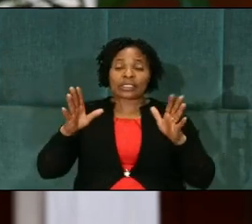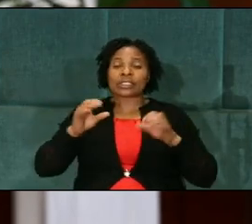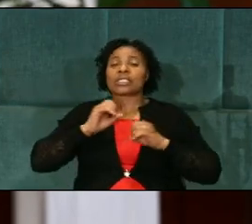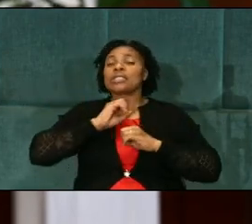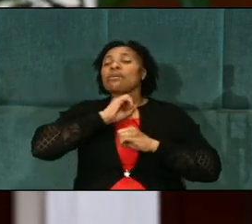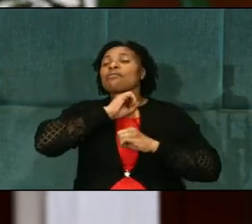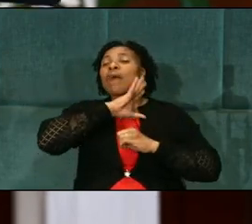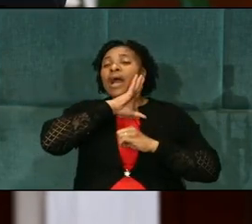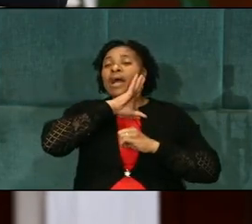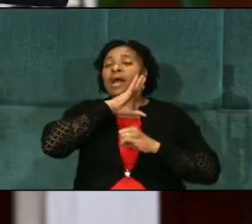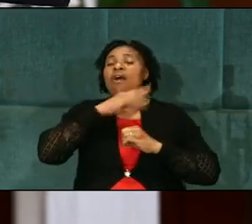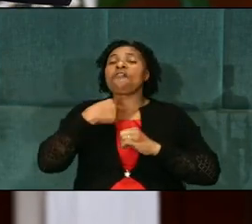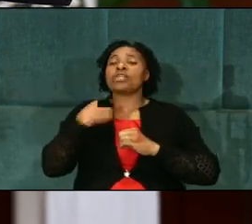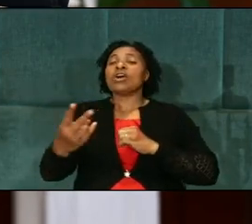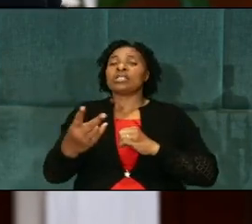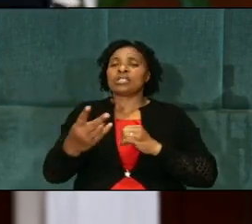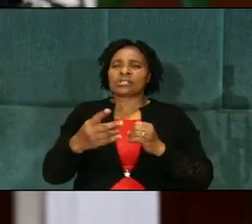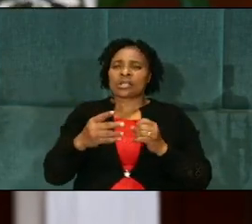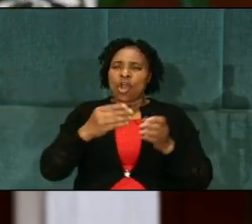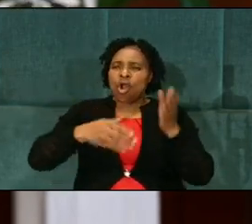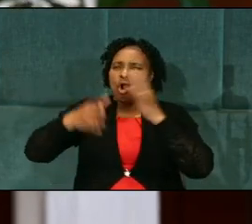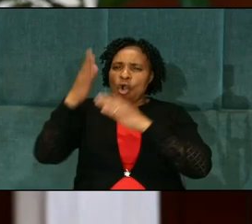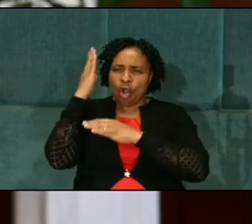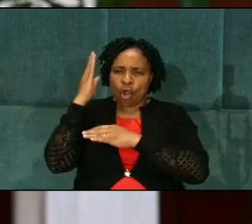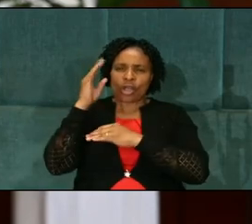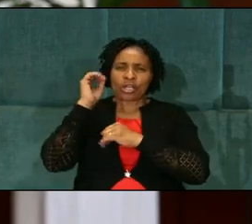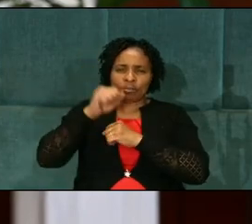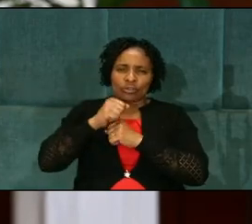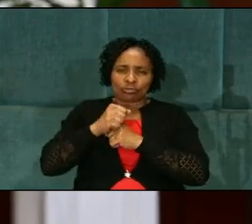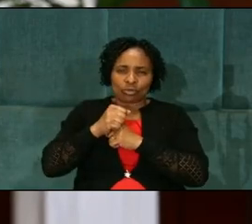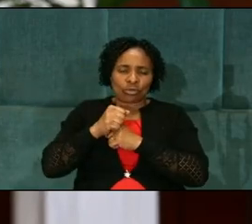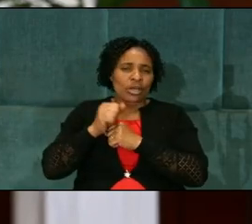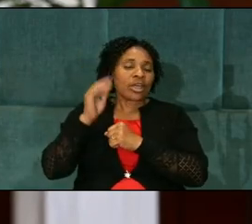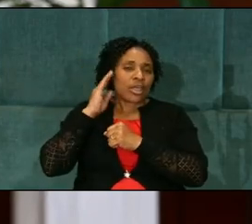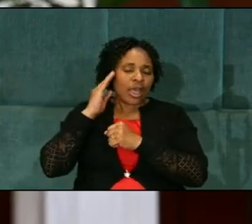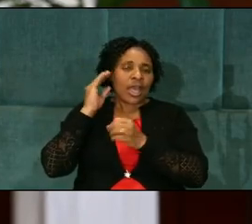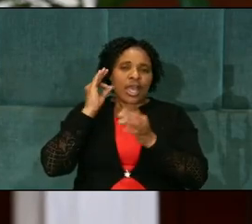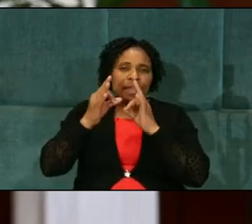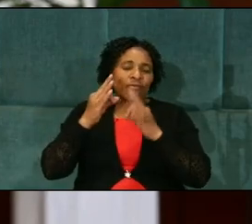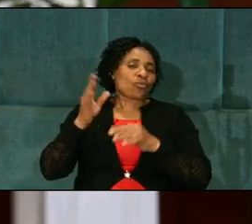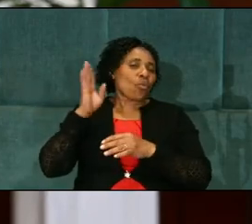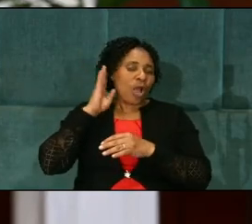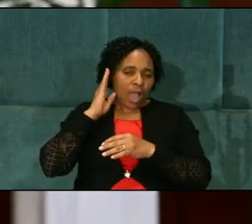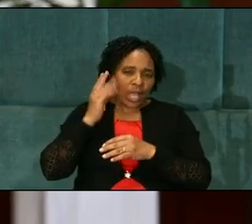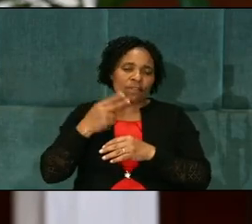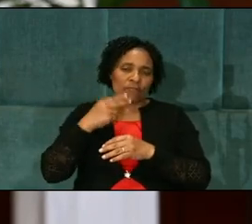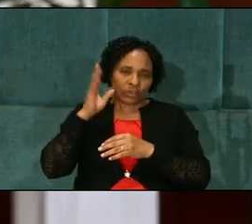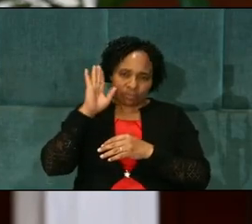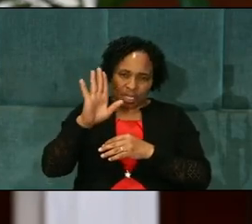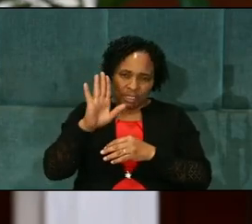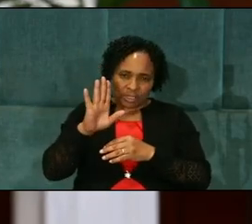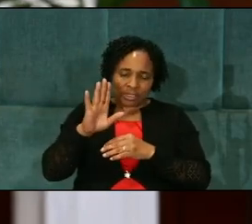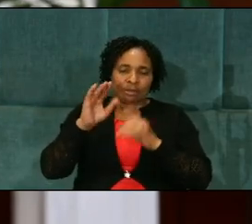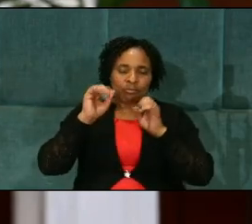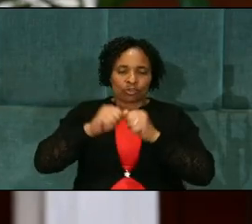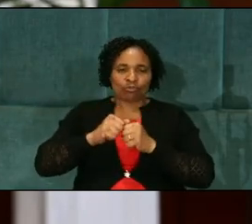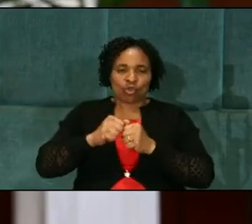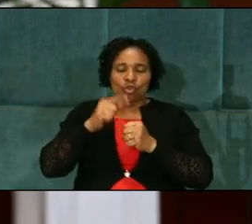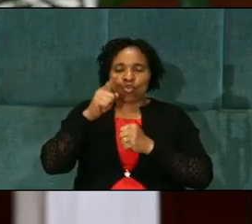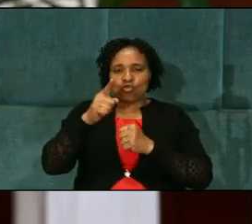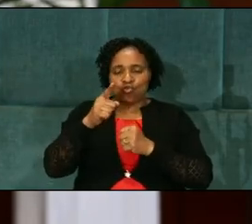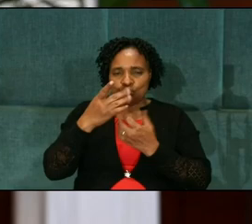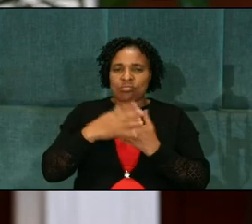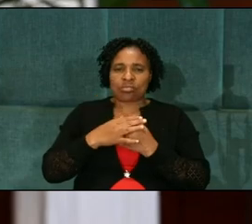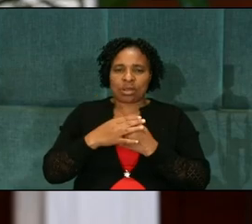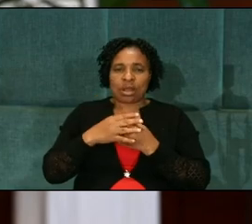in. God help you wherever you are in that trumpet sound if your heart is not right with God. So I'm going to